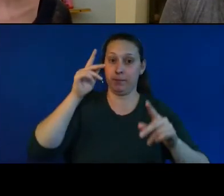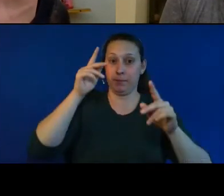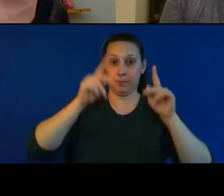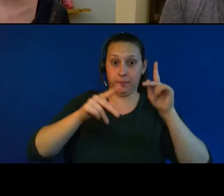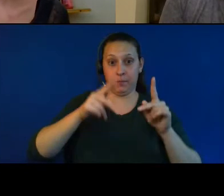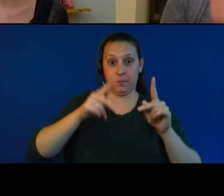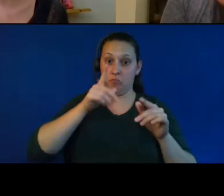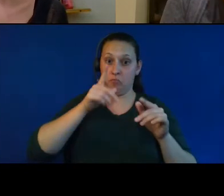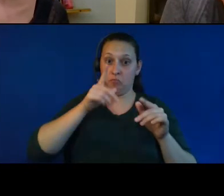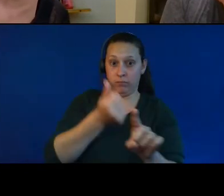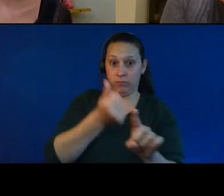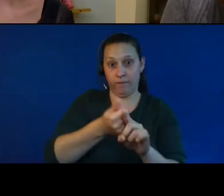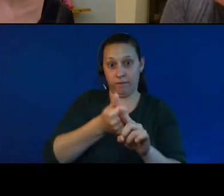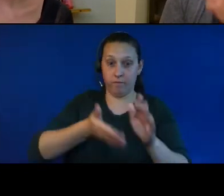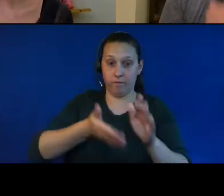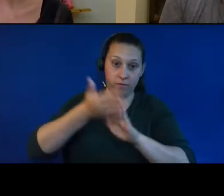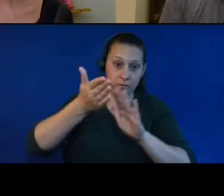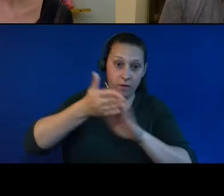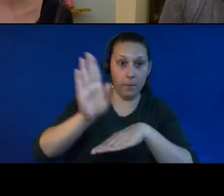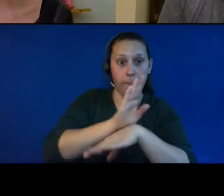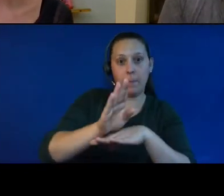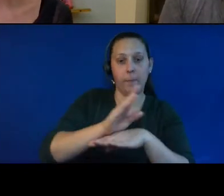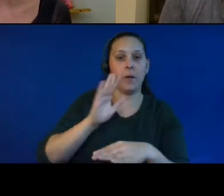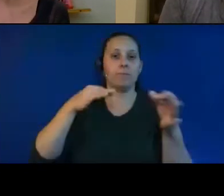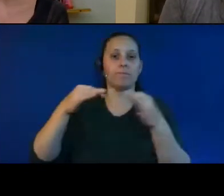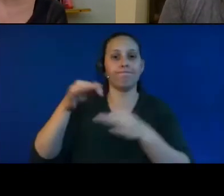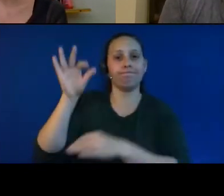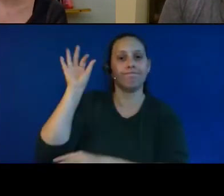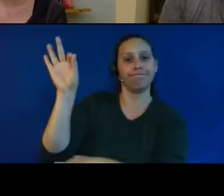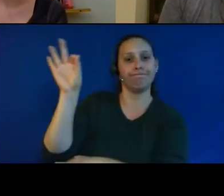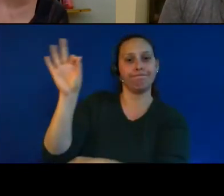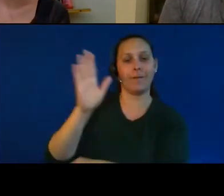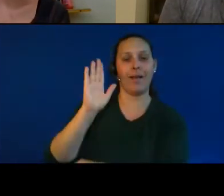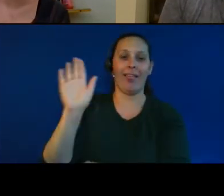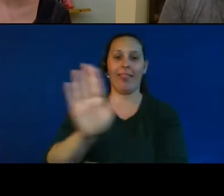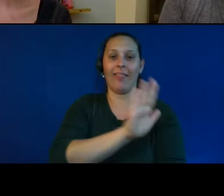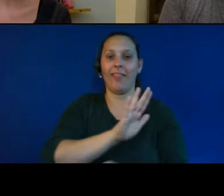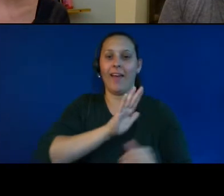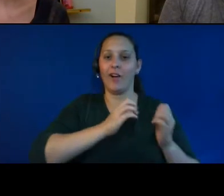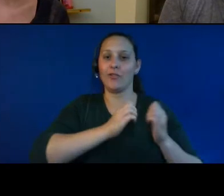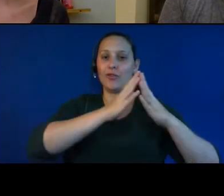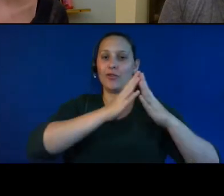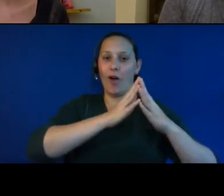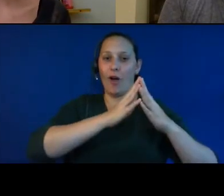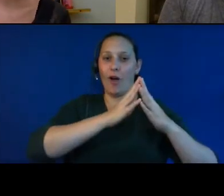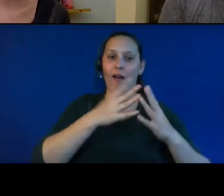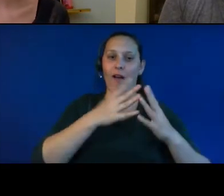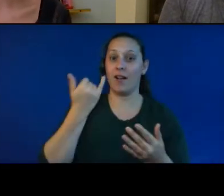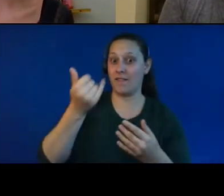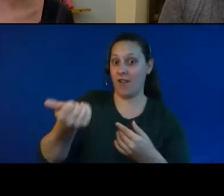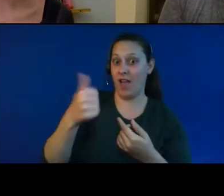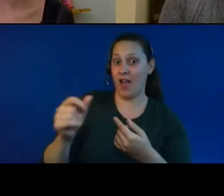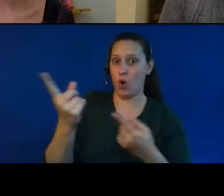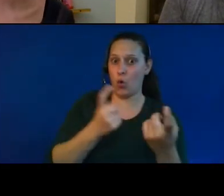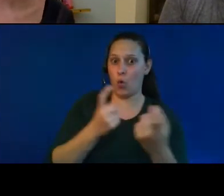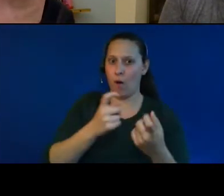DDQIC's programs will pitch their startups to you and answer your questions about their journey to entrepreneurship